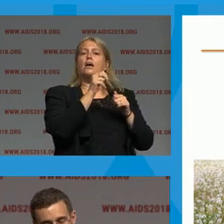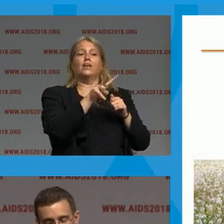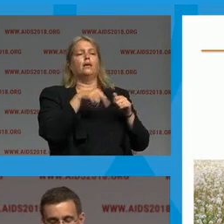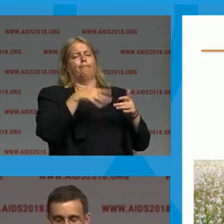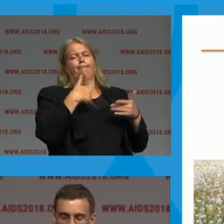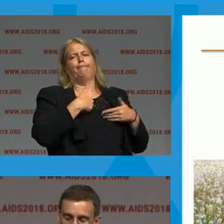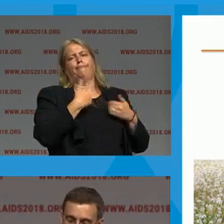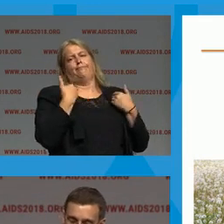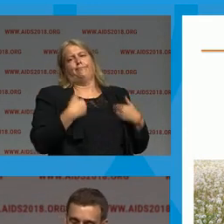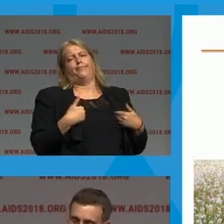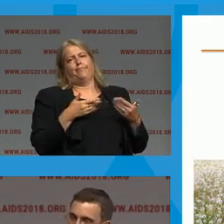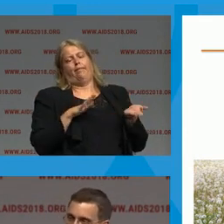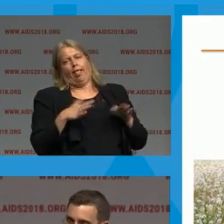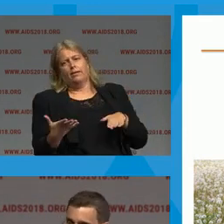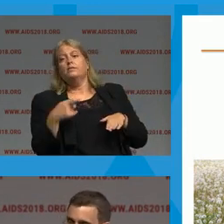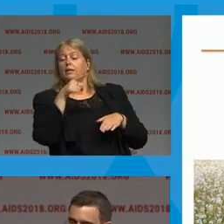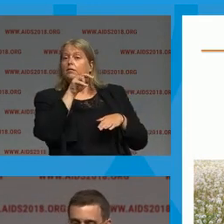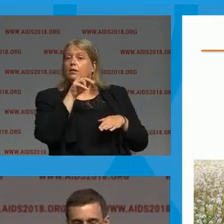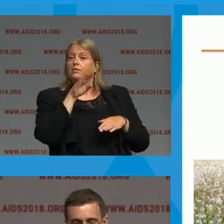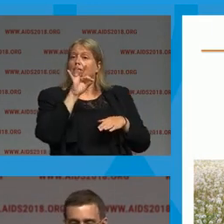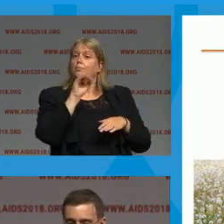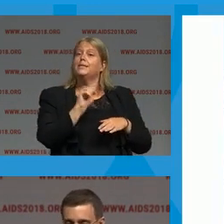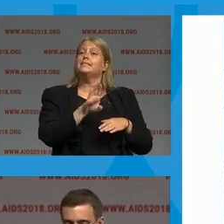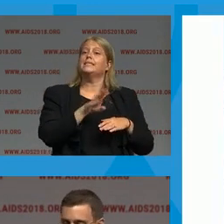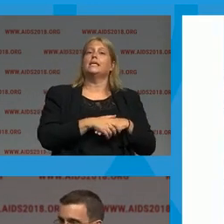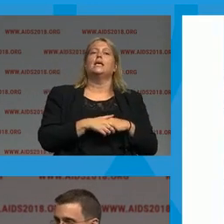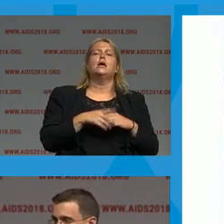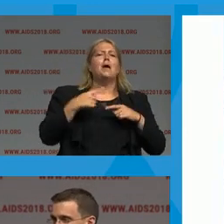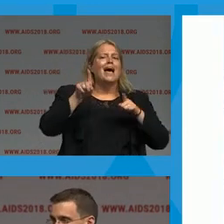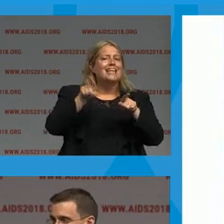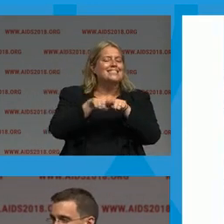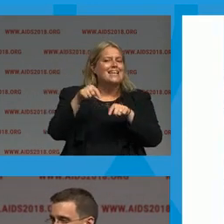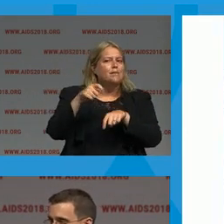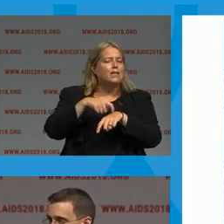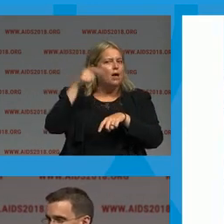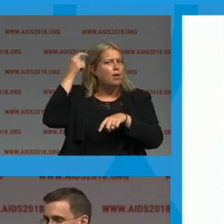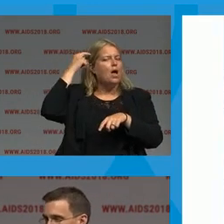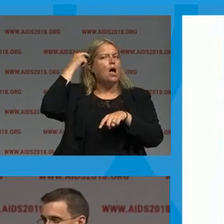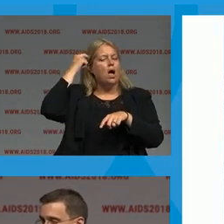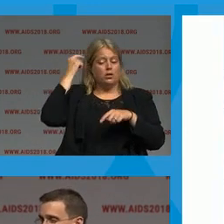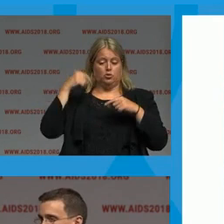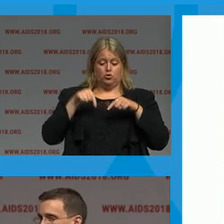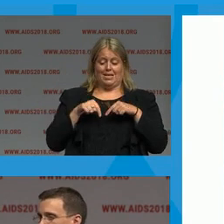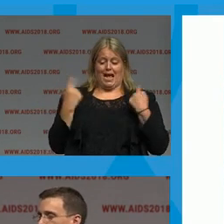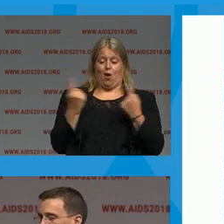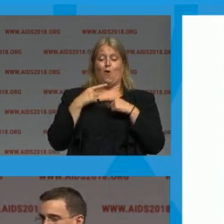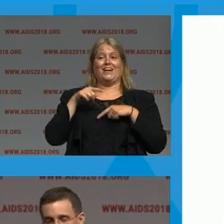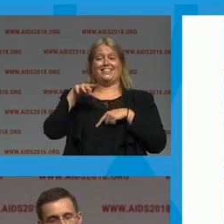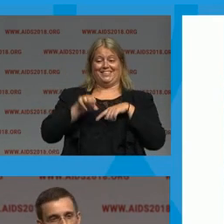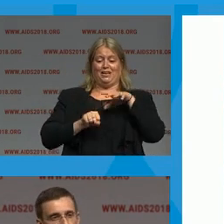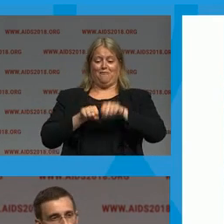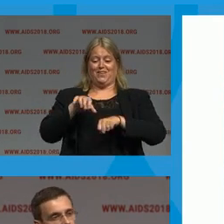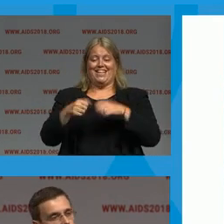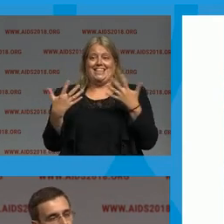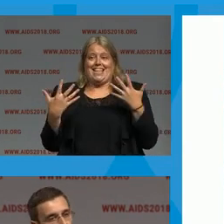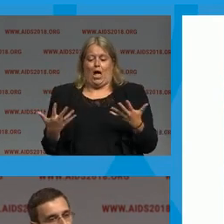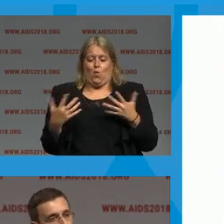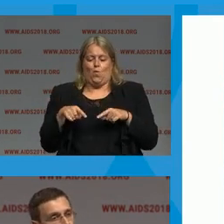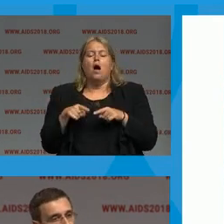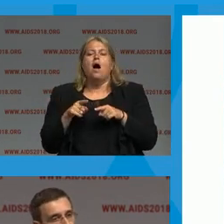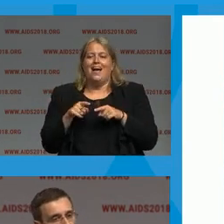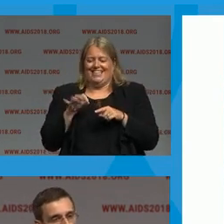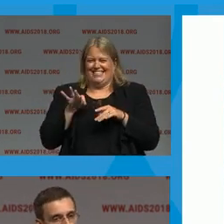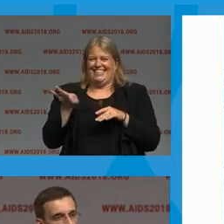at the same time, I hope that we can keep in mind that the seeds of the discoveries that we're sowing now are going to drift forward into the